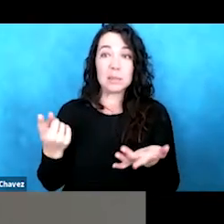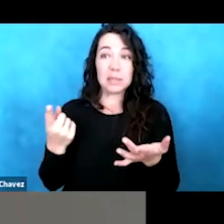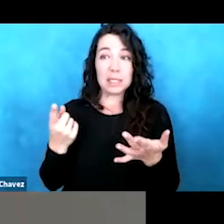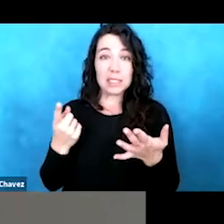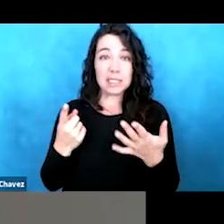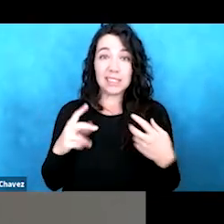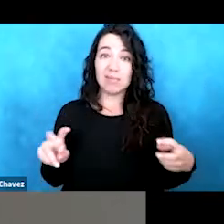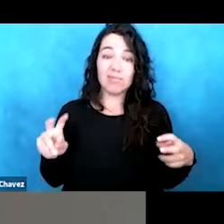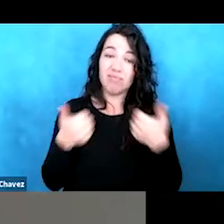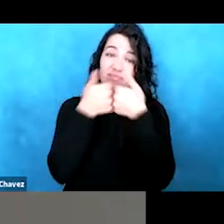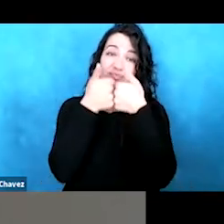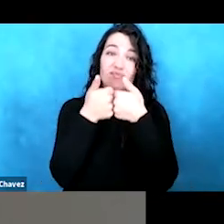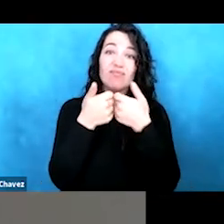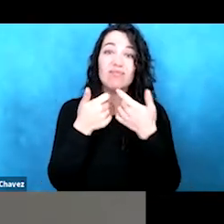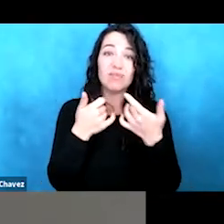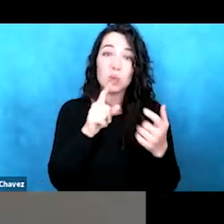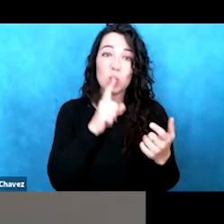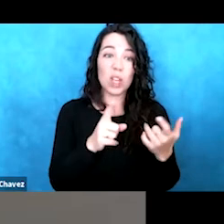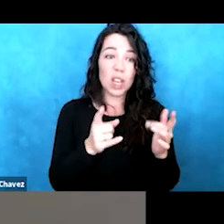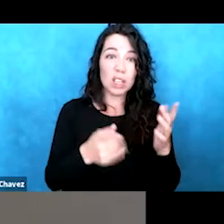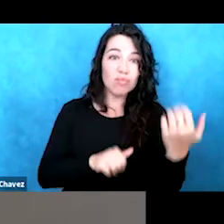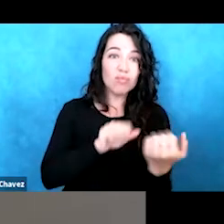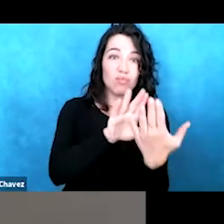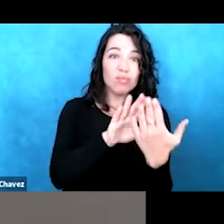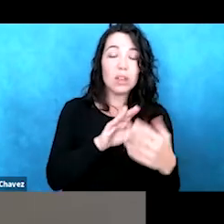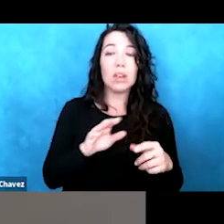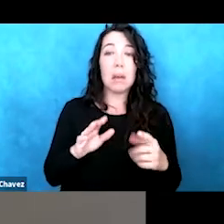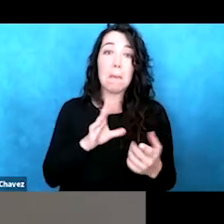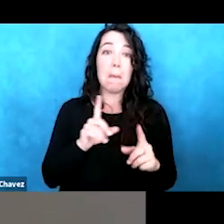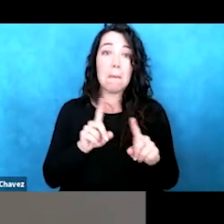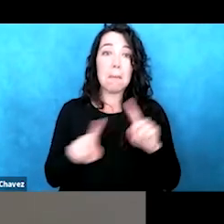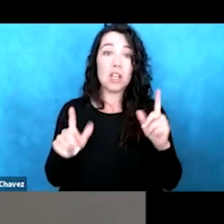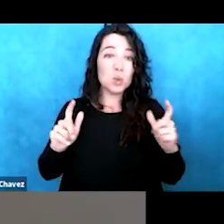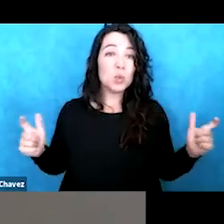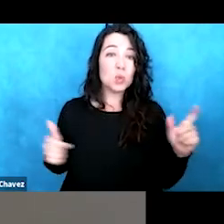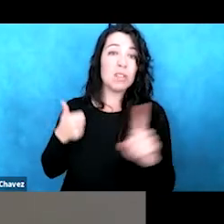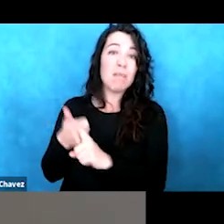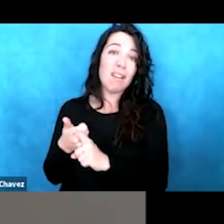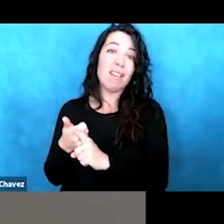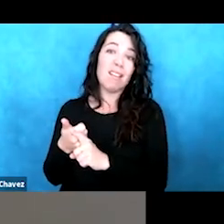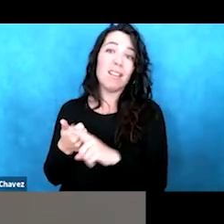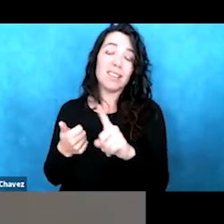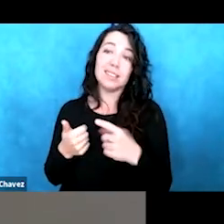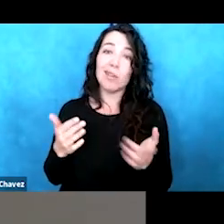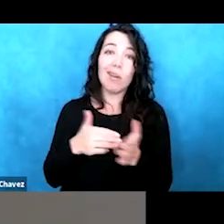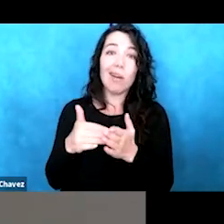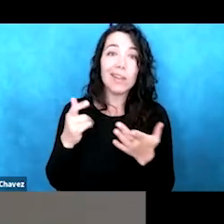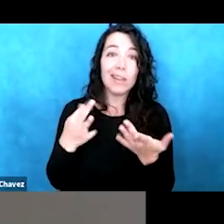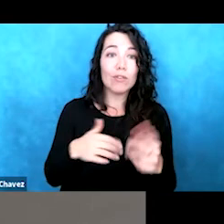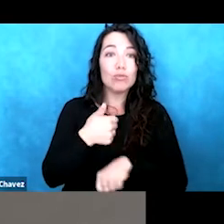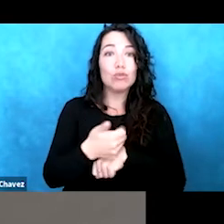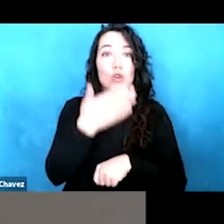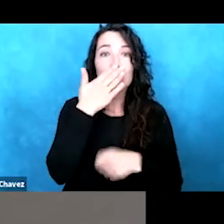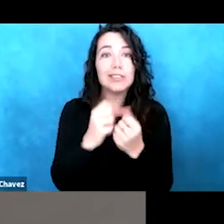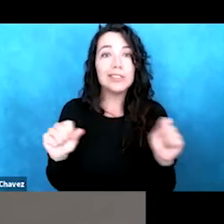impactful. And they're not as complicated as we thought. You know, a safe space of caring adults, something fun to do. It does a world of good for people if